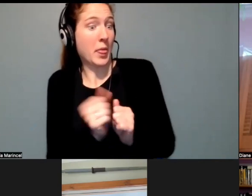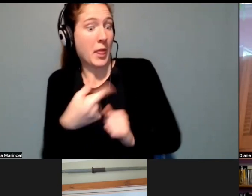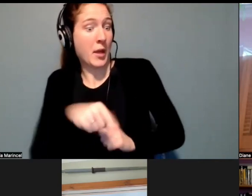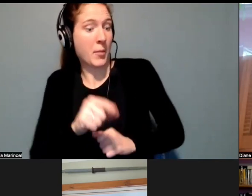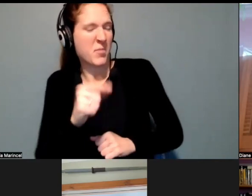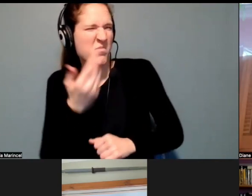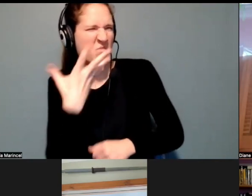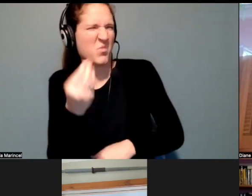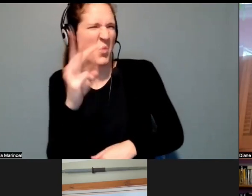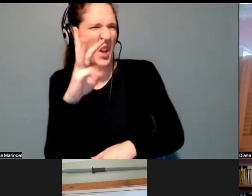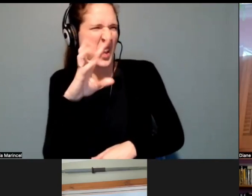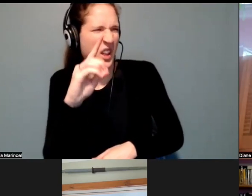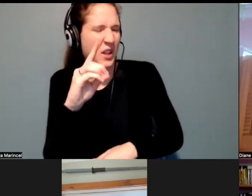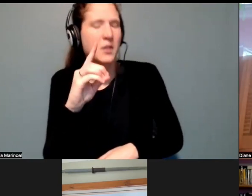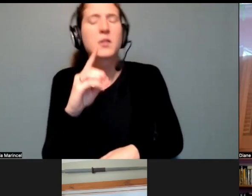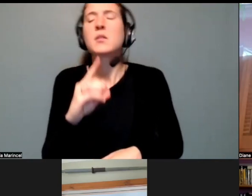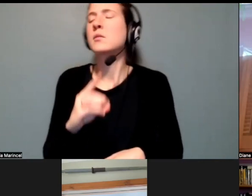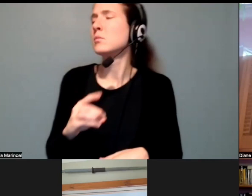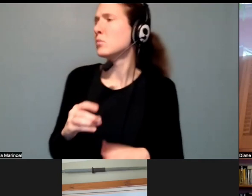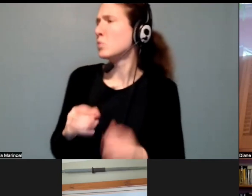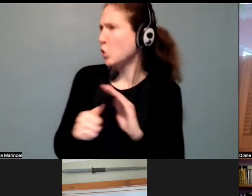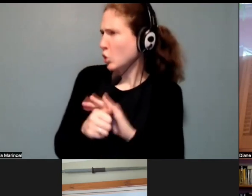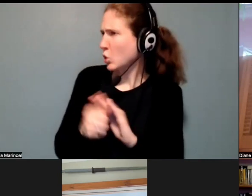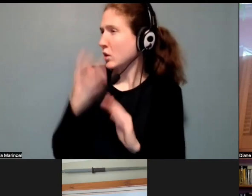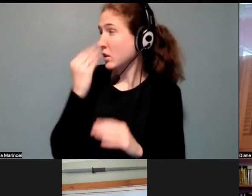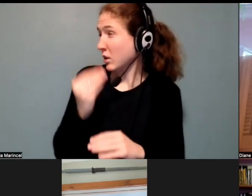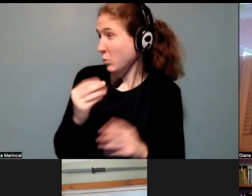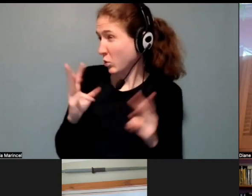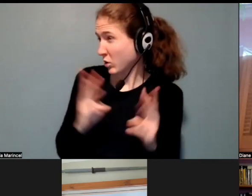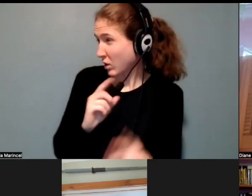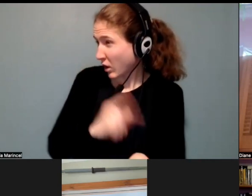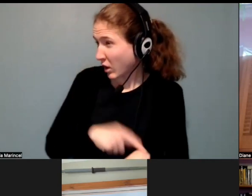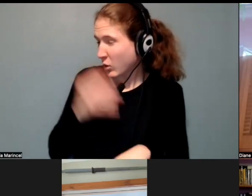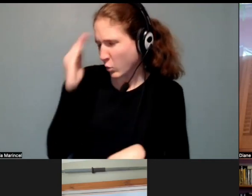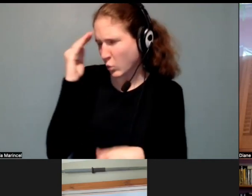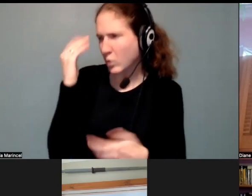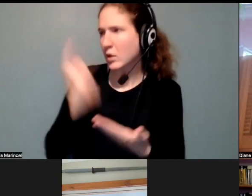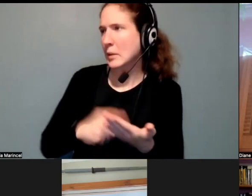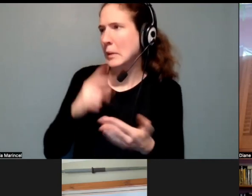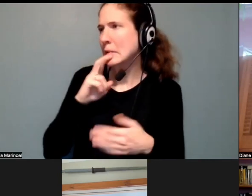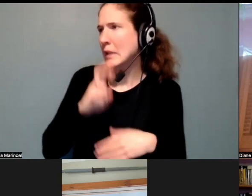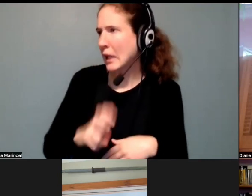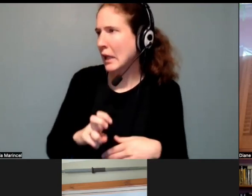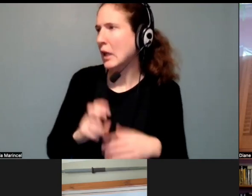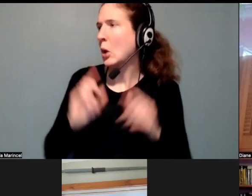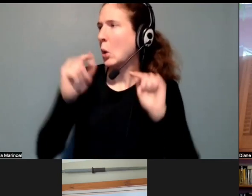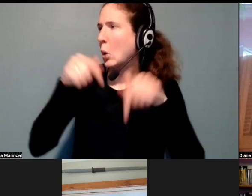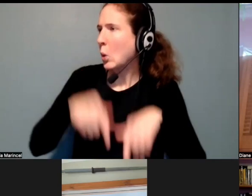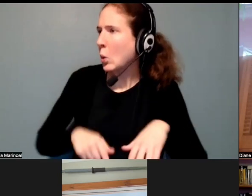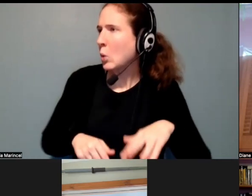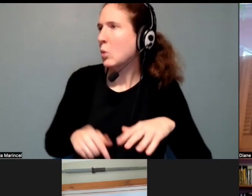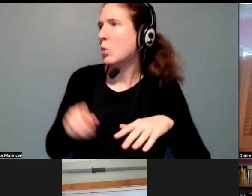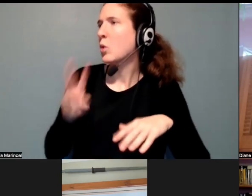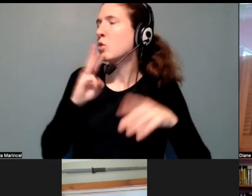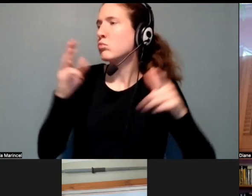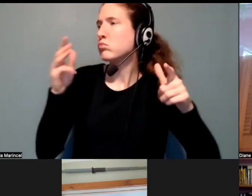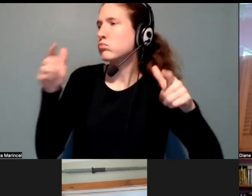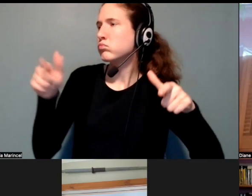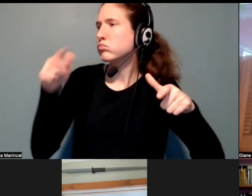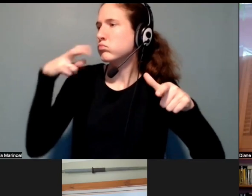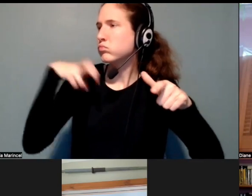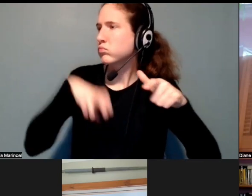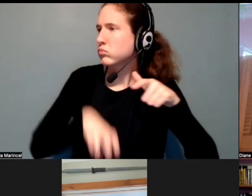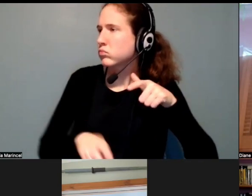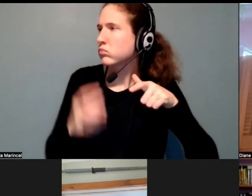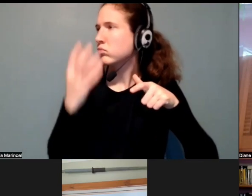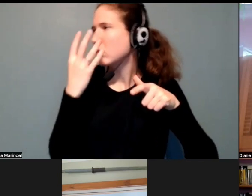Do turtles hibernate? I know some snakes hibernate in the bottom of ponds and streams. Do turtles do that? They do. It's called